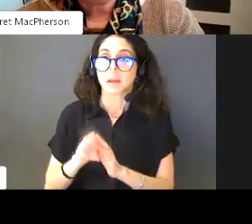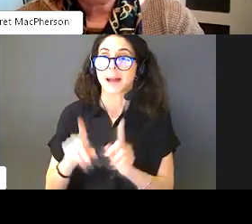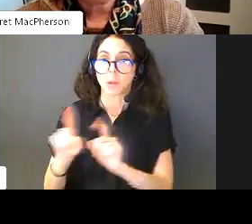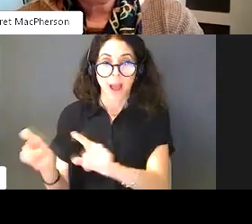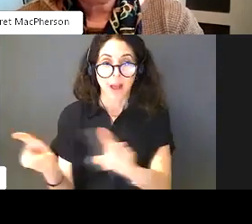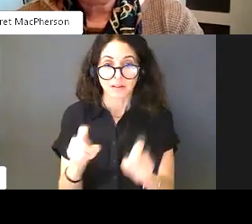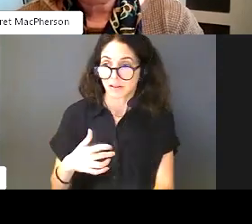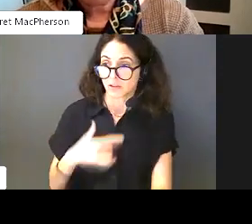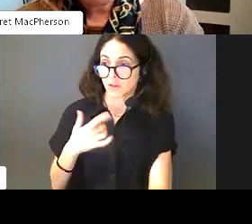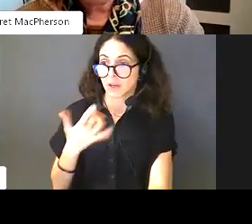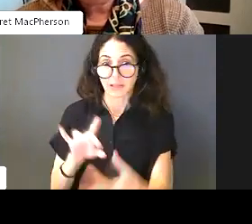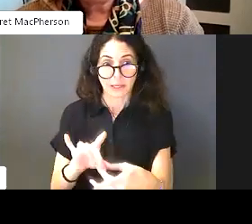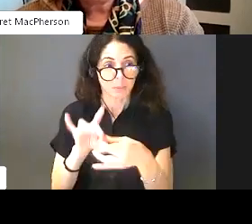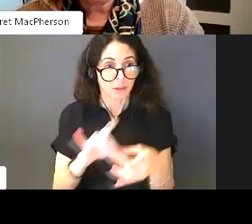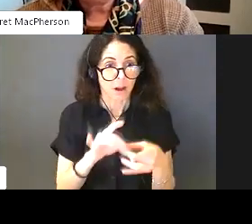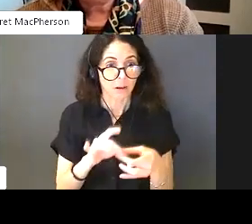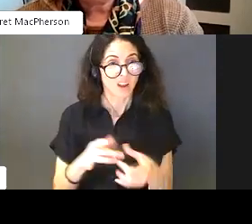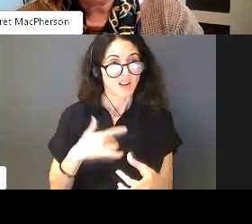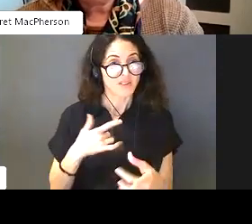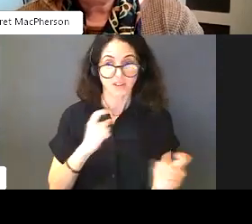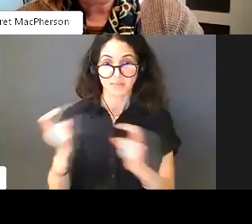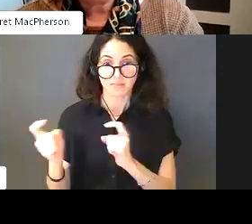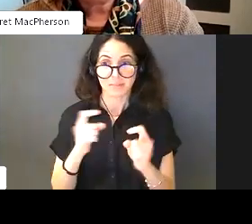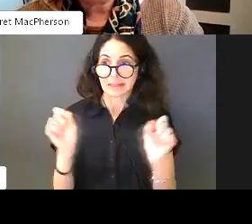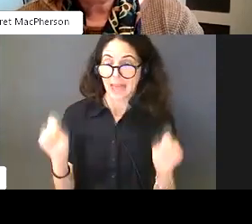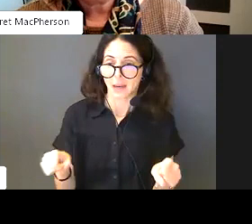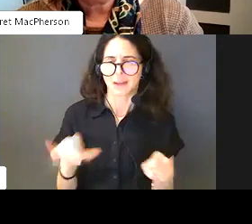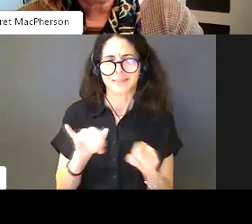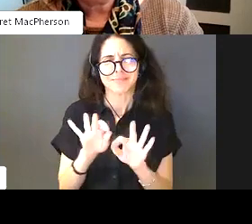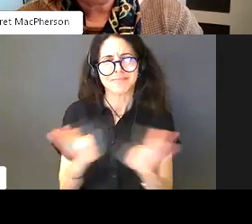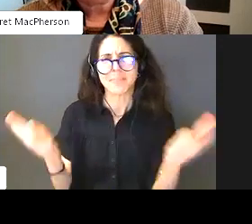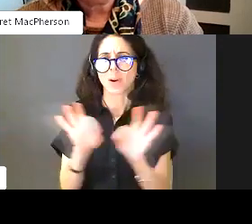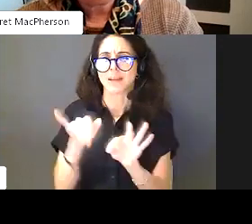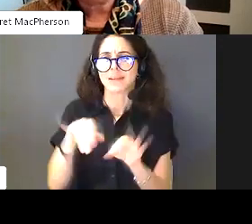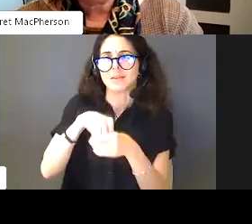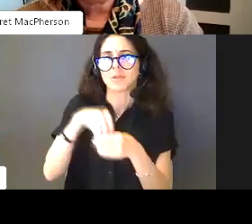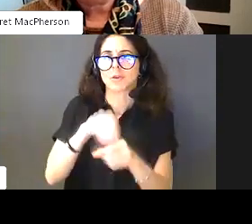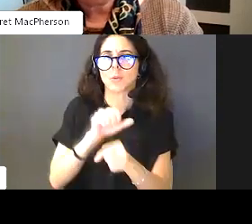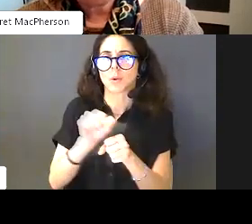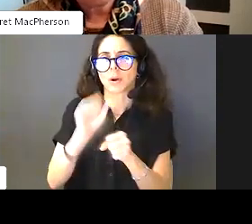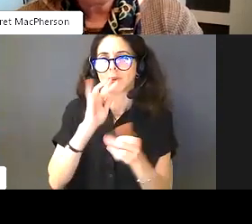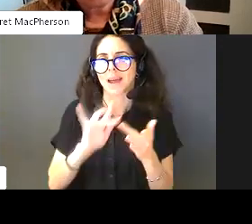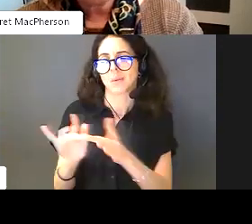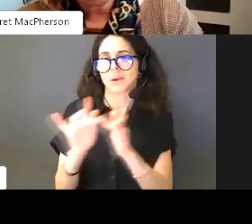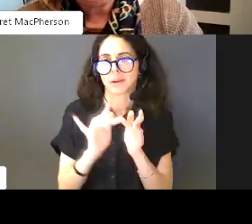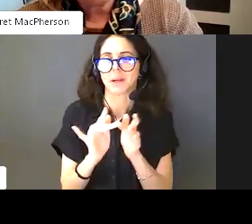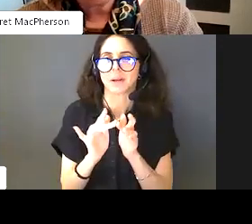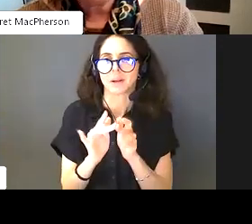have a contribution to make? That is the internal